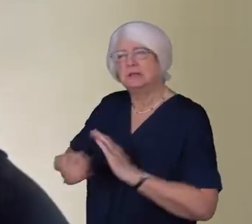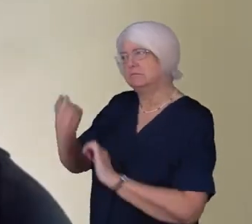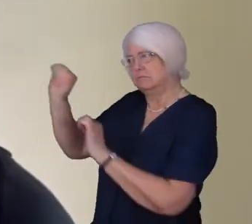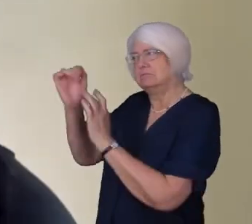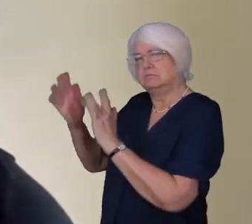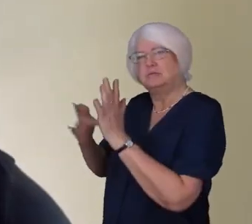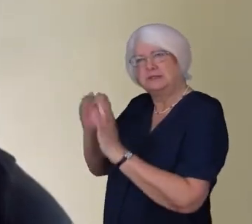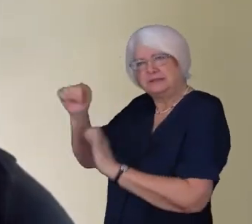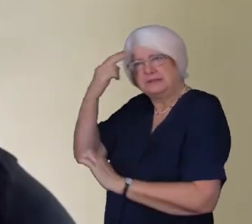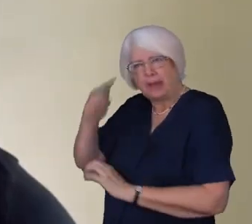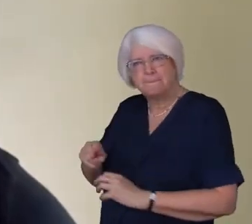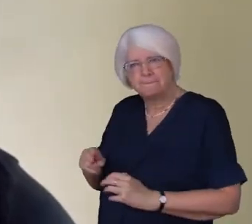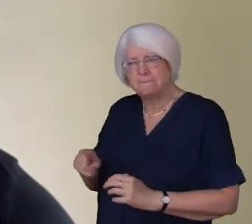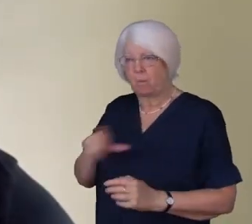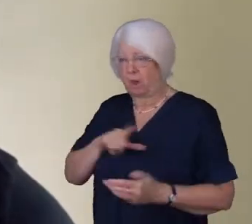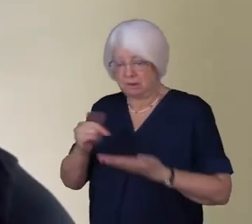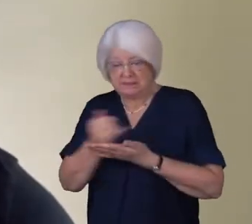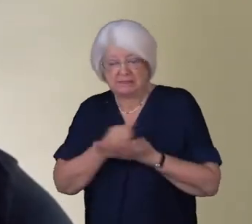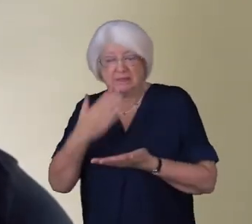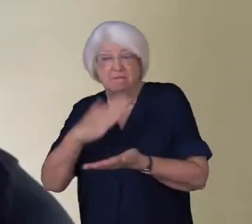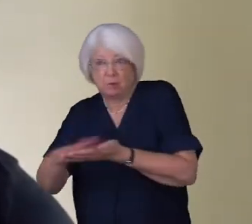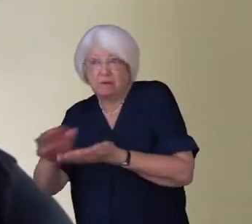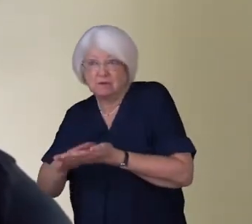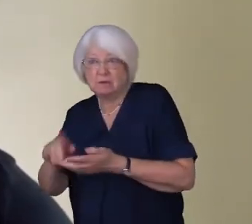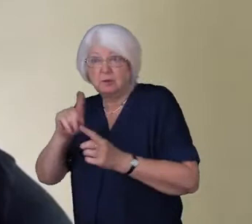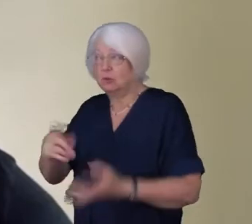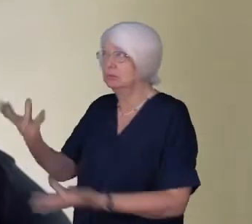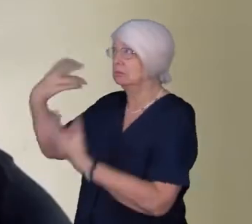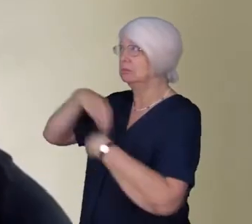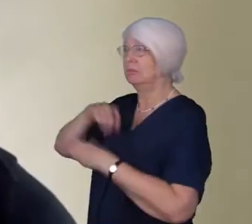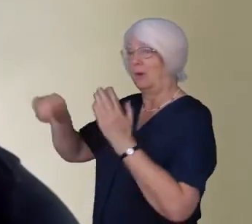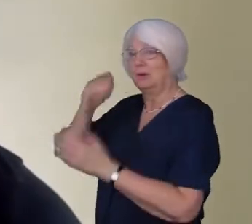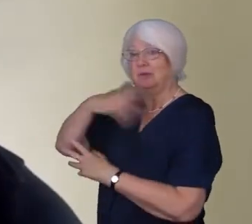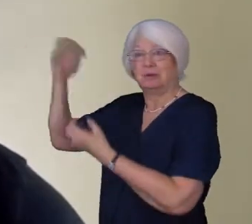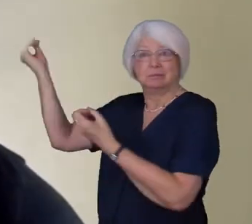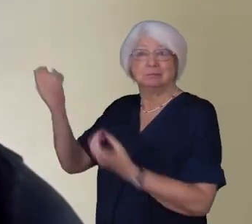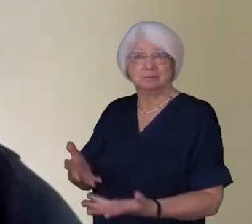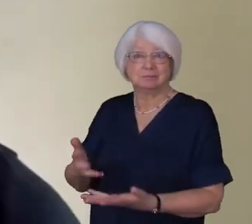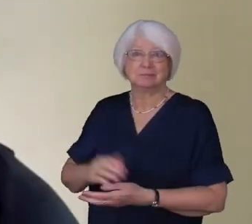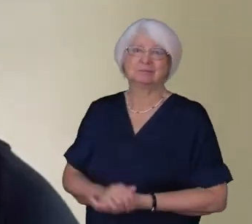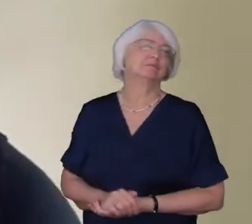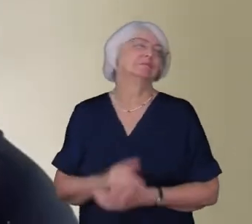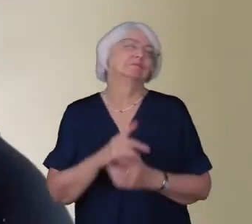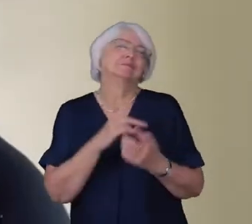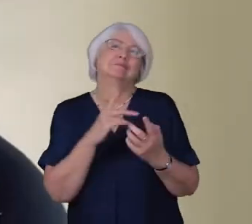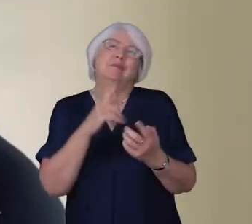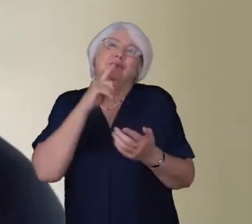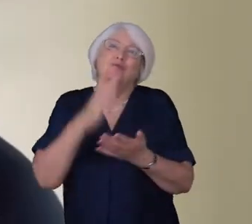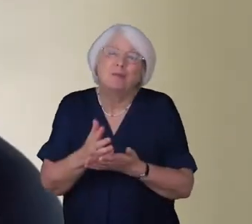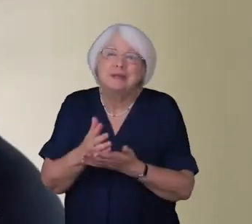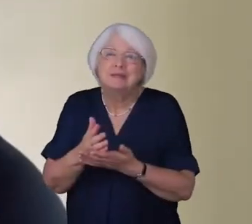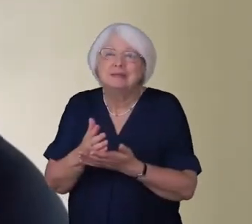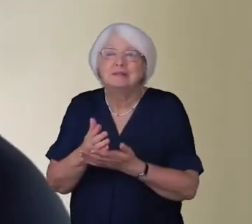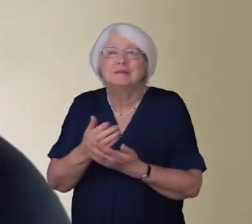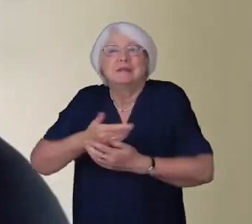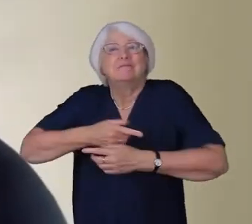Christ, so that your sins may be forgiven and you will receive the gift of the Holy Spirit. For the promises is